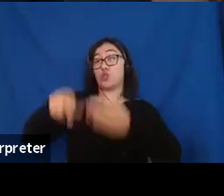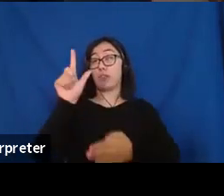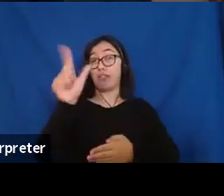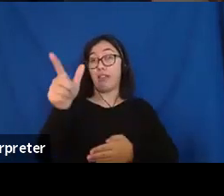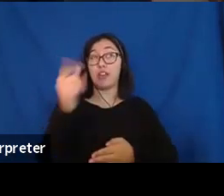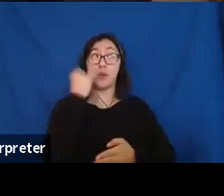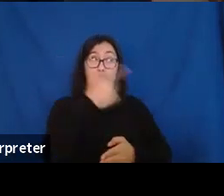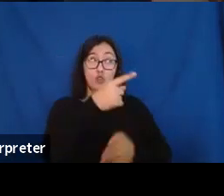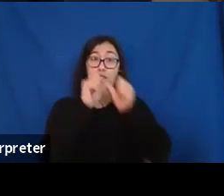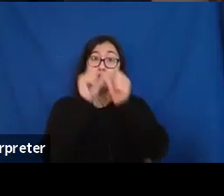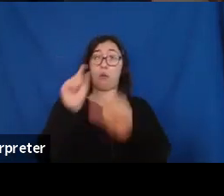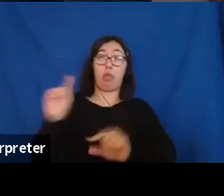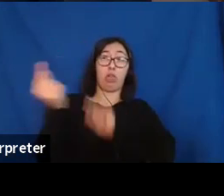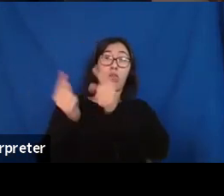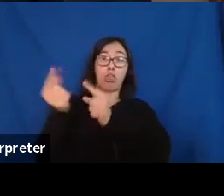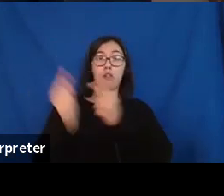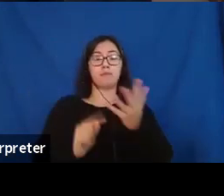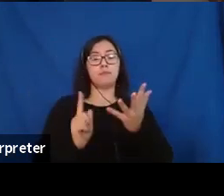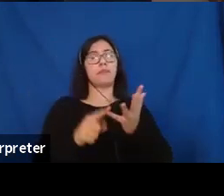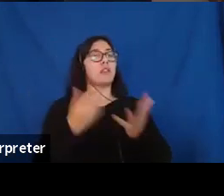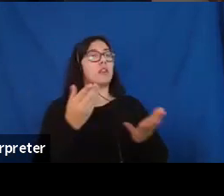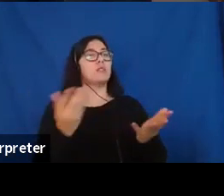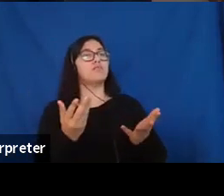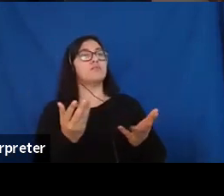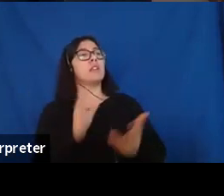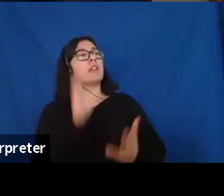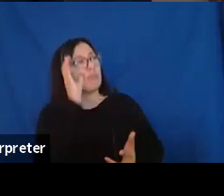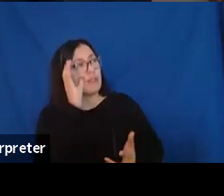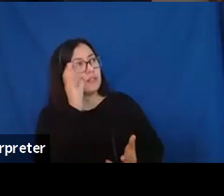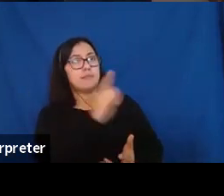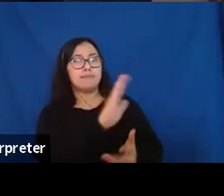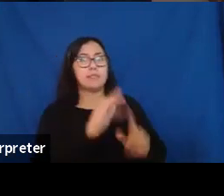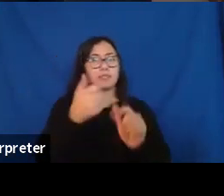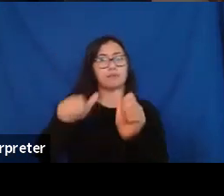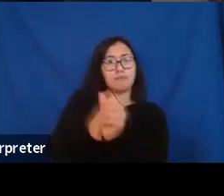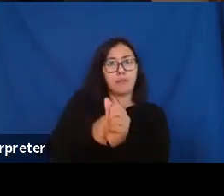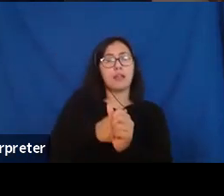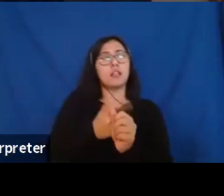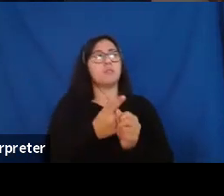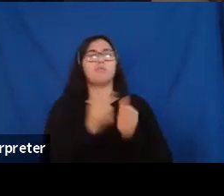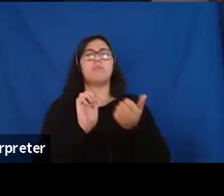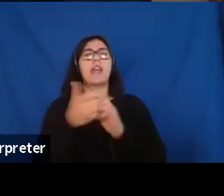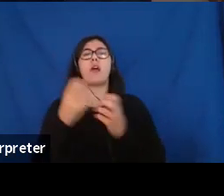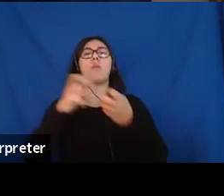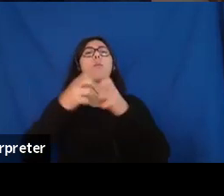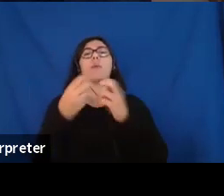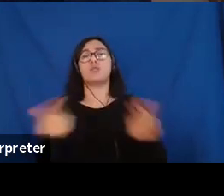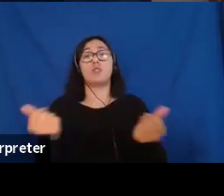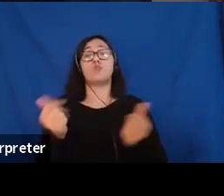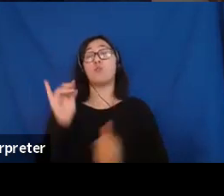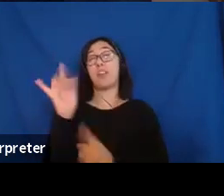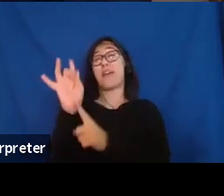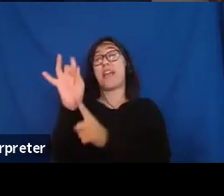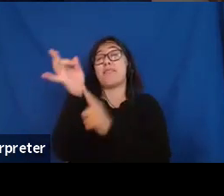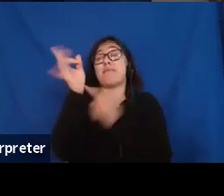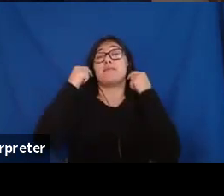if it continues. And then what are you going to listen and how are you going to work through this? All right. So if everybody could take maybe 8 minutes with your